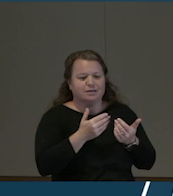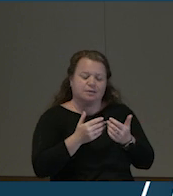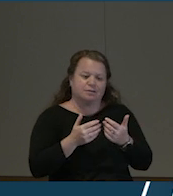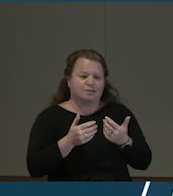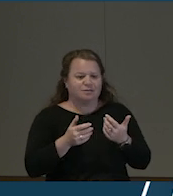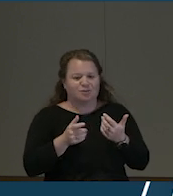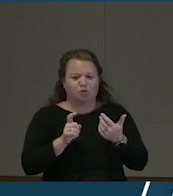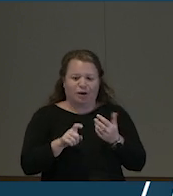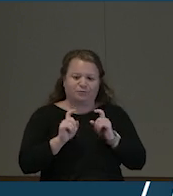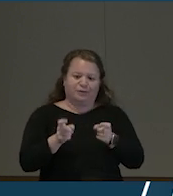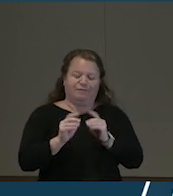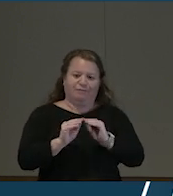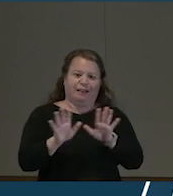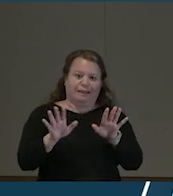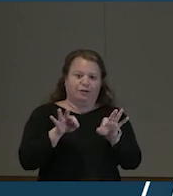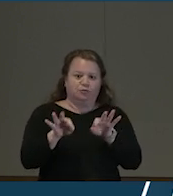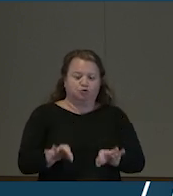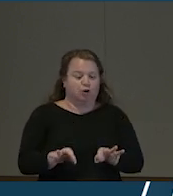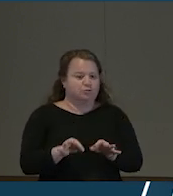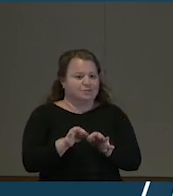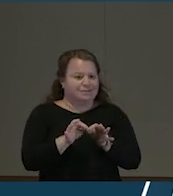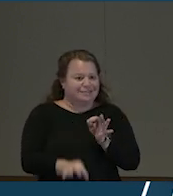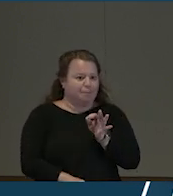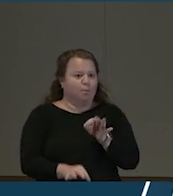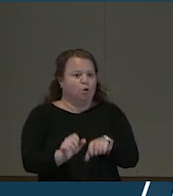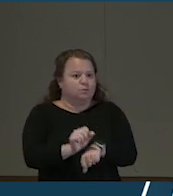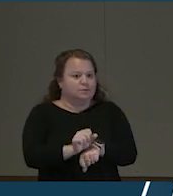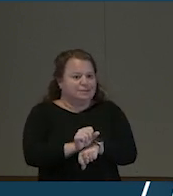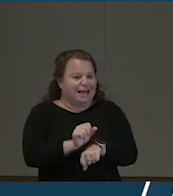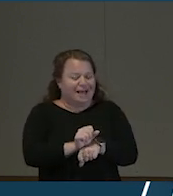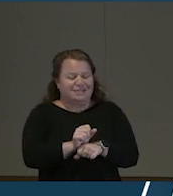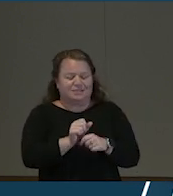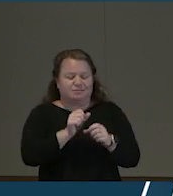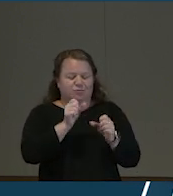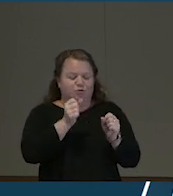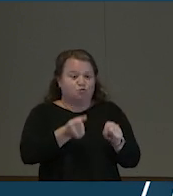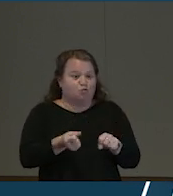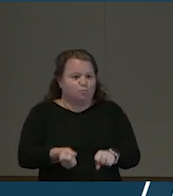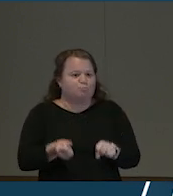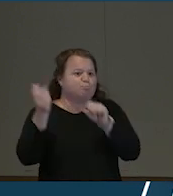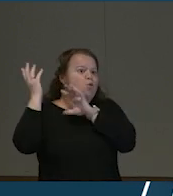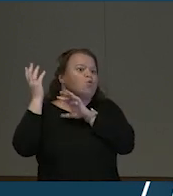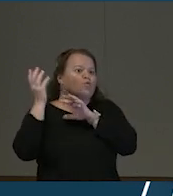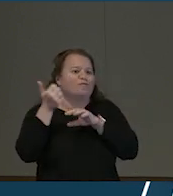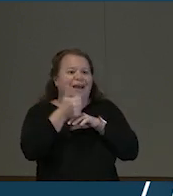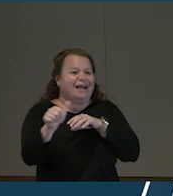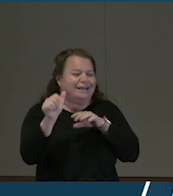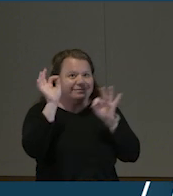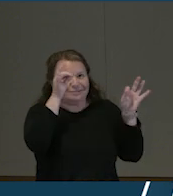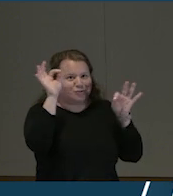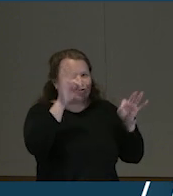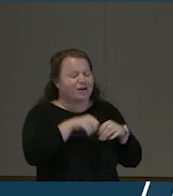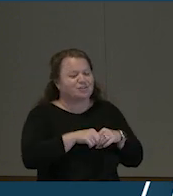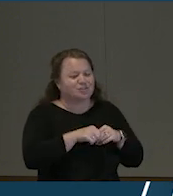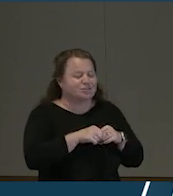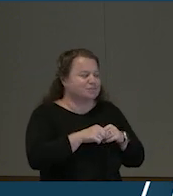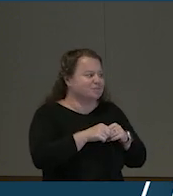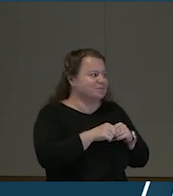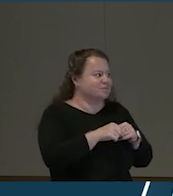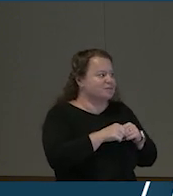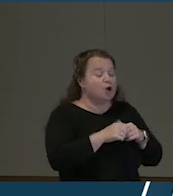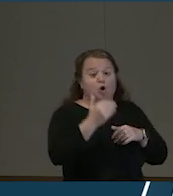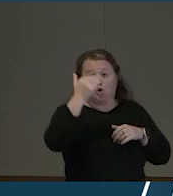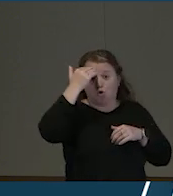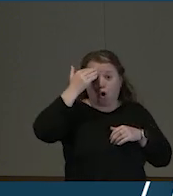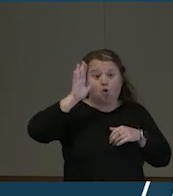providing clear instructions, simple tasks, and removing any distractions. We set the outcome, so know your child and